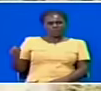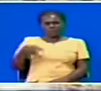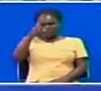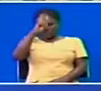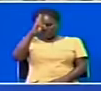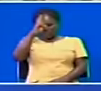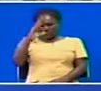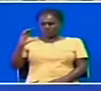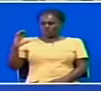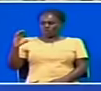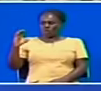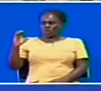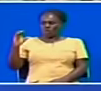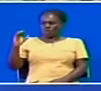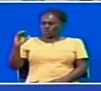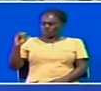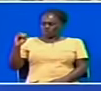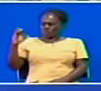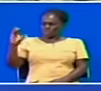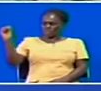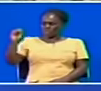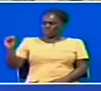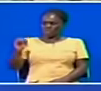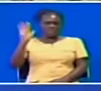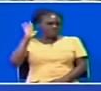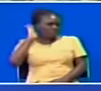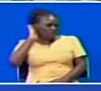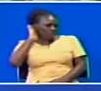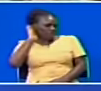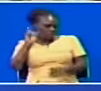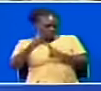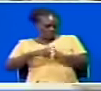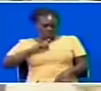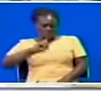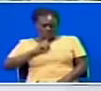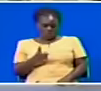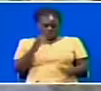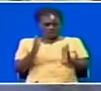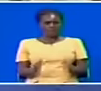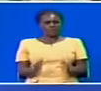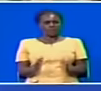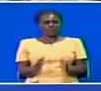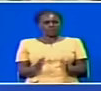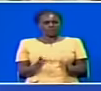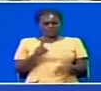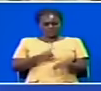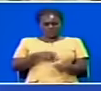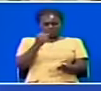polisi ya OCS kubata habari kutoka Commandant Region Commandant kuulize ikiwa kwa ofisi.